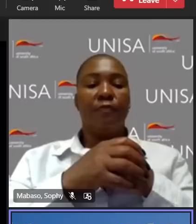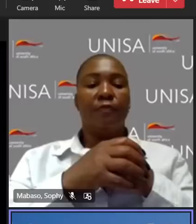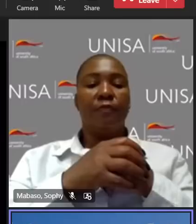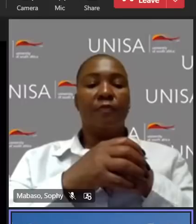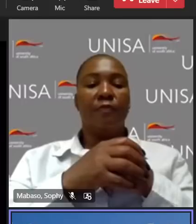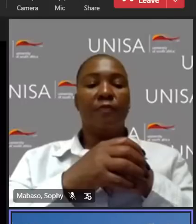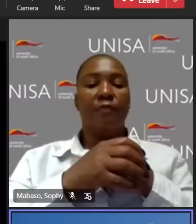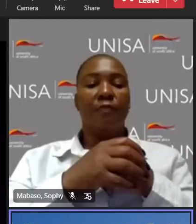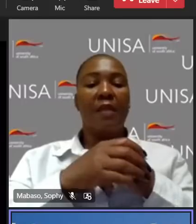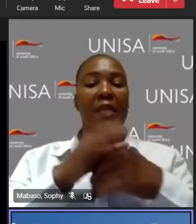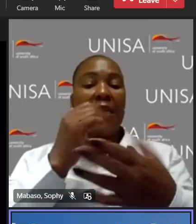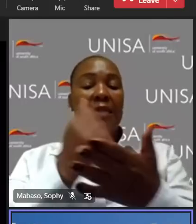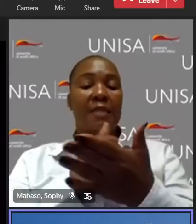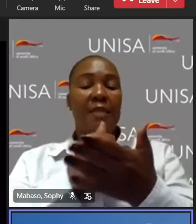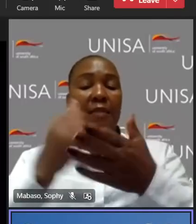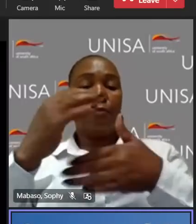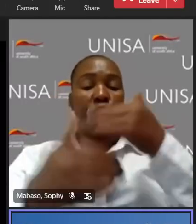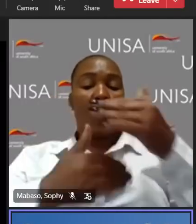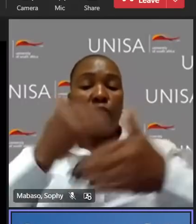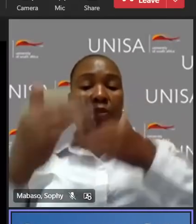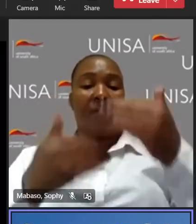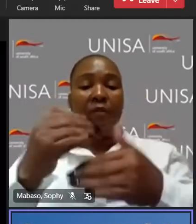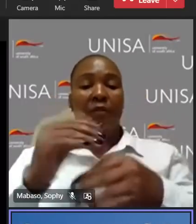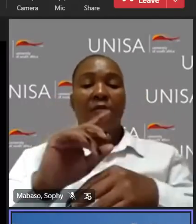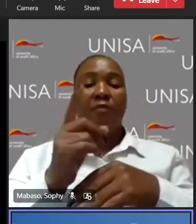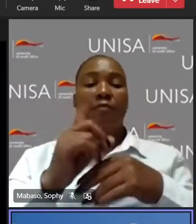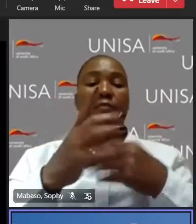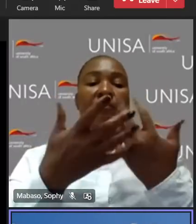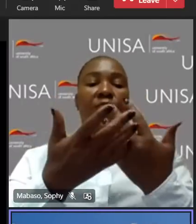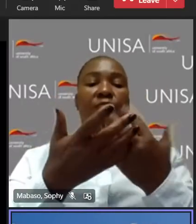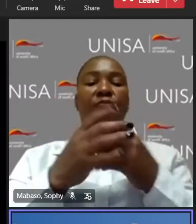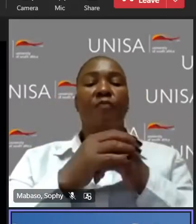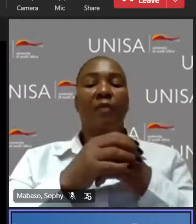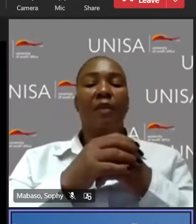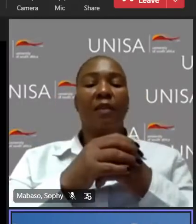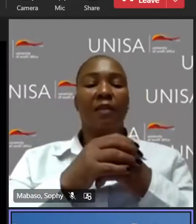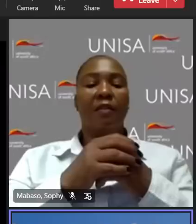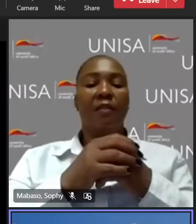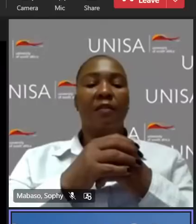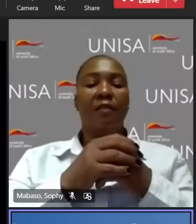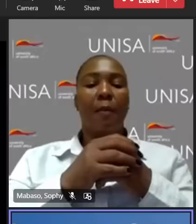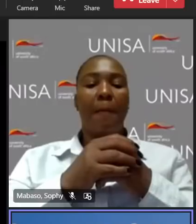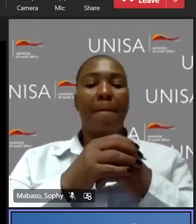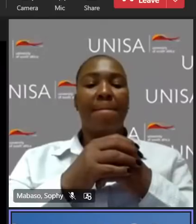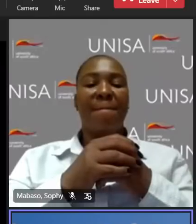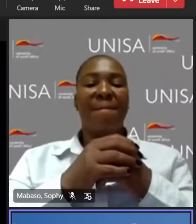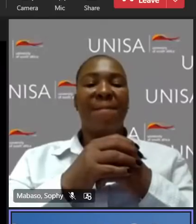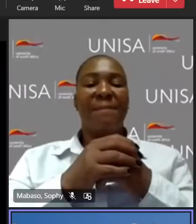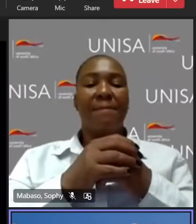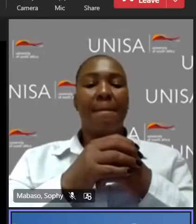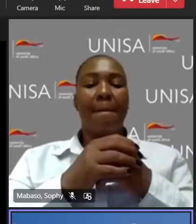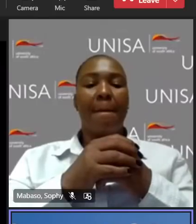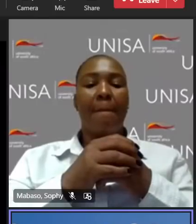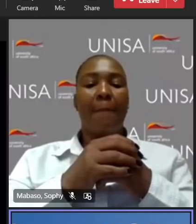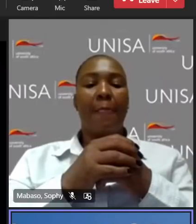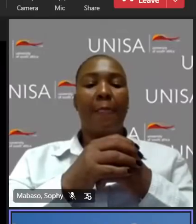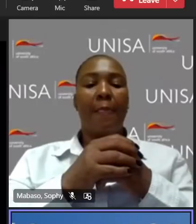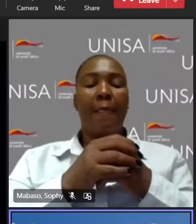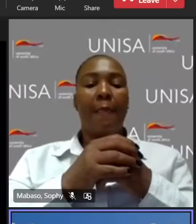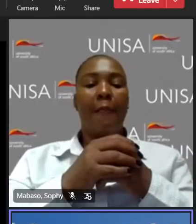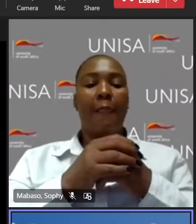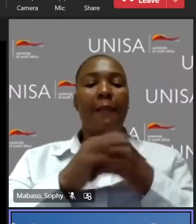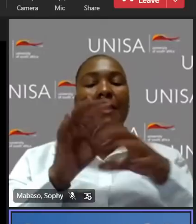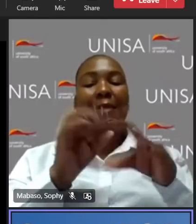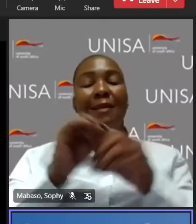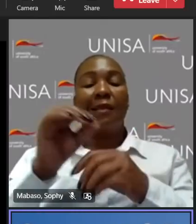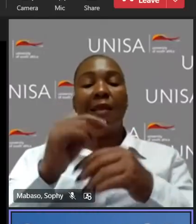The registration process that would relate mostly with the NSFAS students and